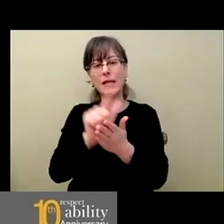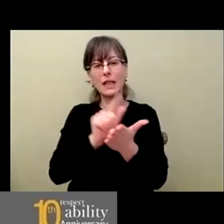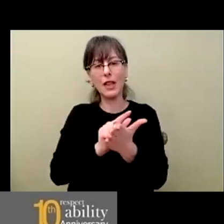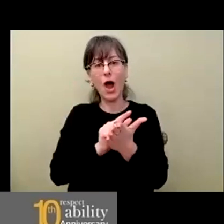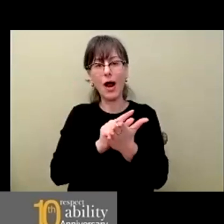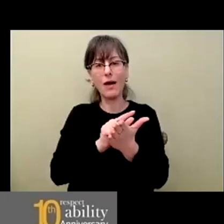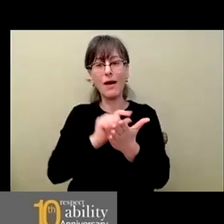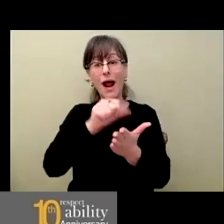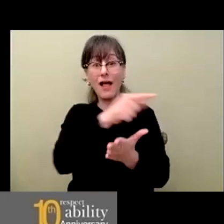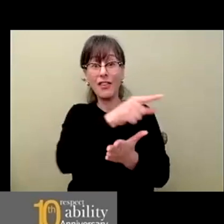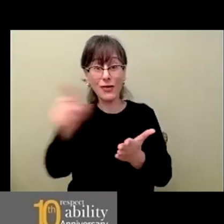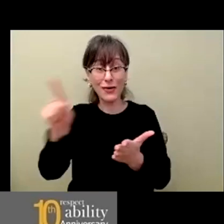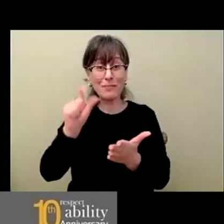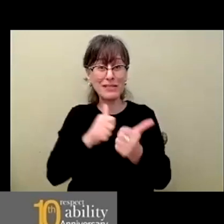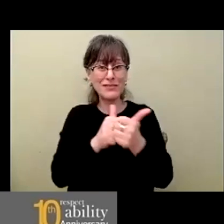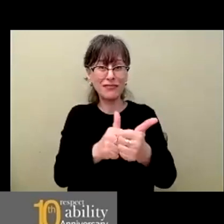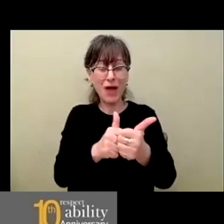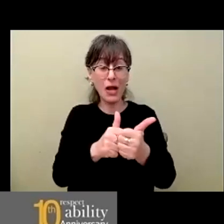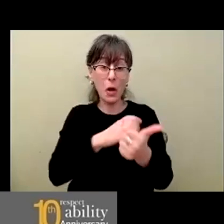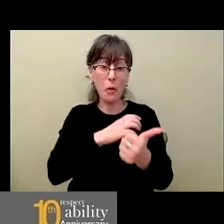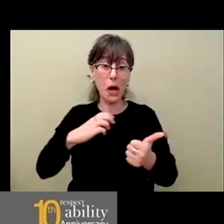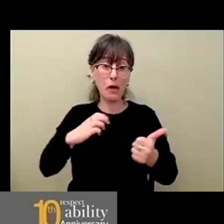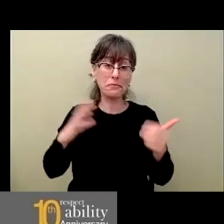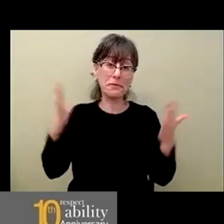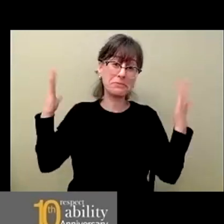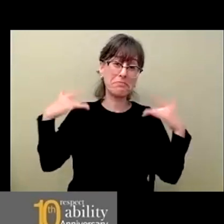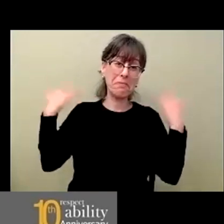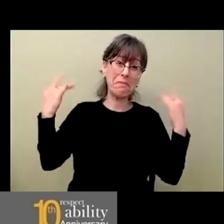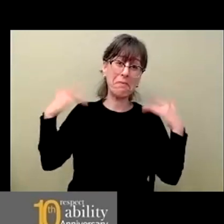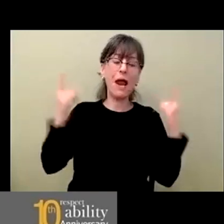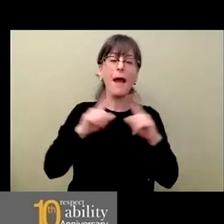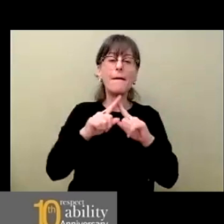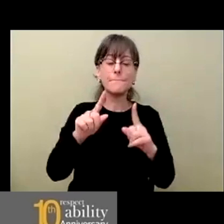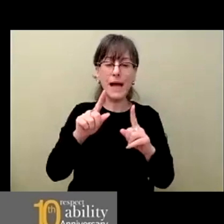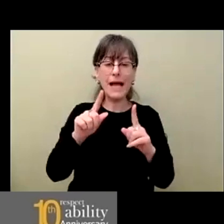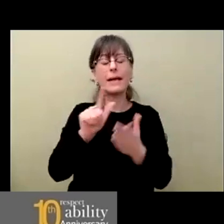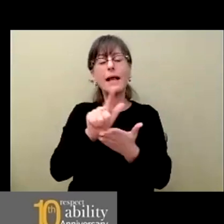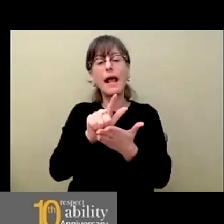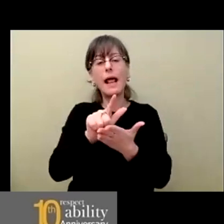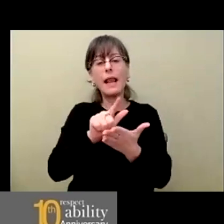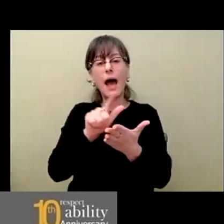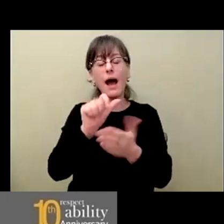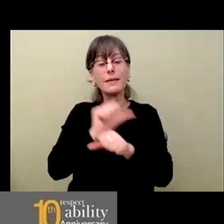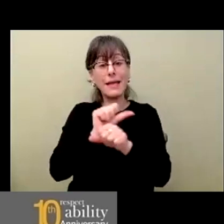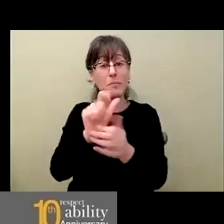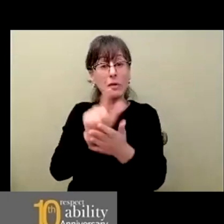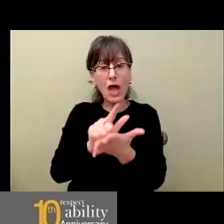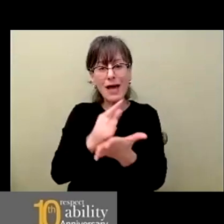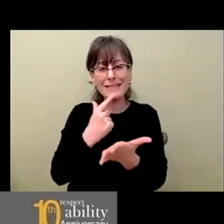follow. But the federal labor law says that you cannot use an